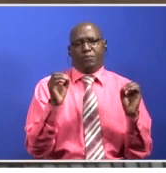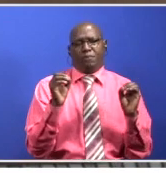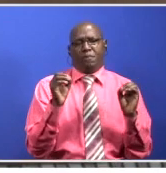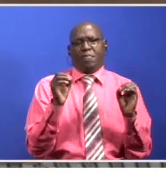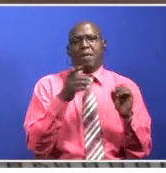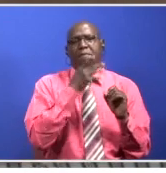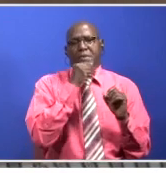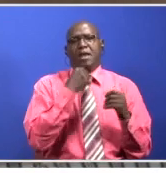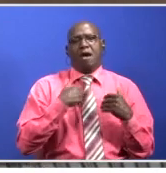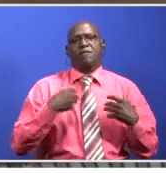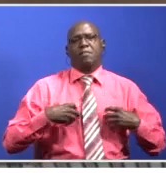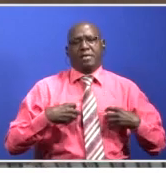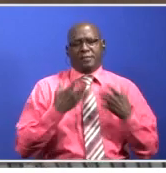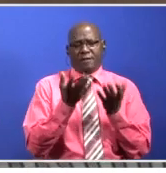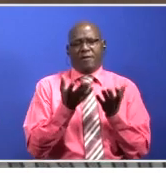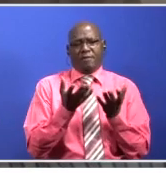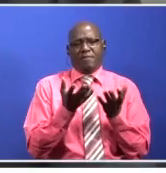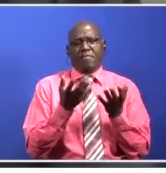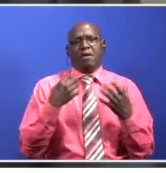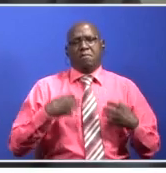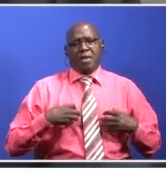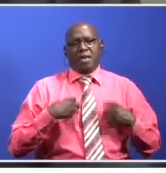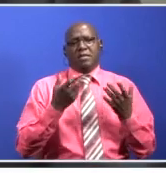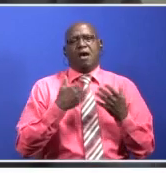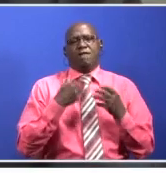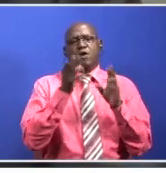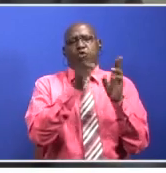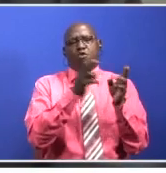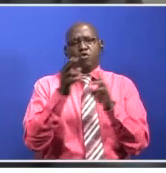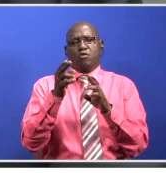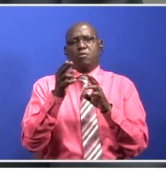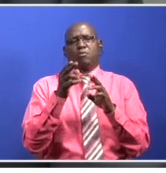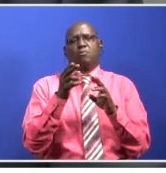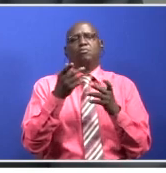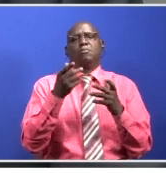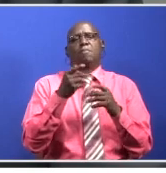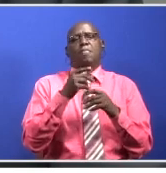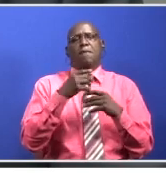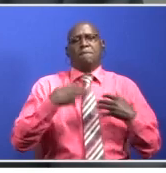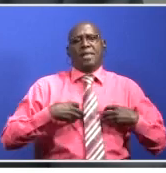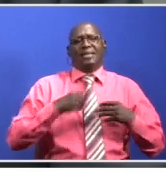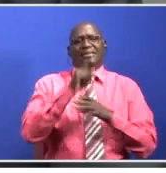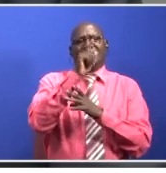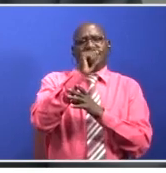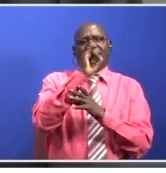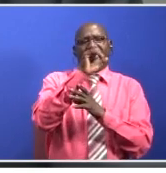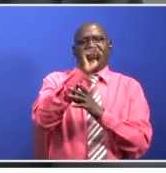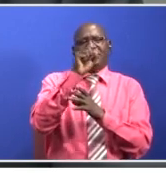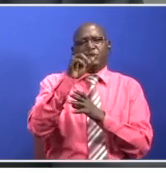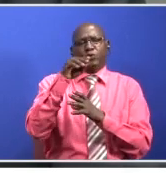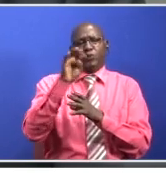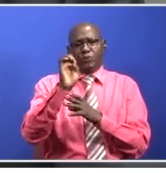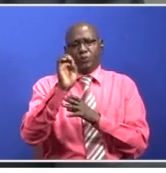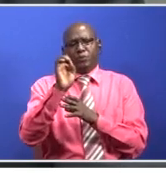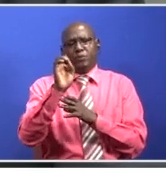have breasts, and the breasts have the normal breast tissue. It's only that it is not as developed as the one